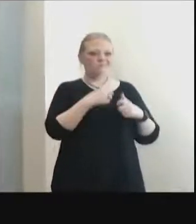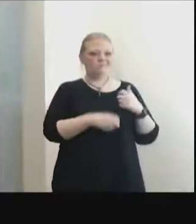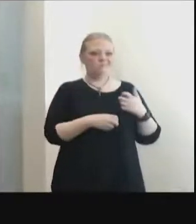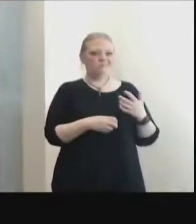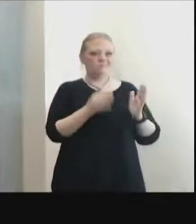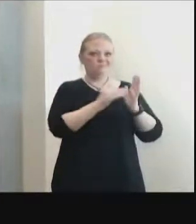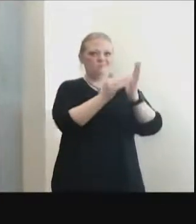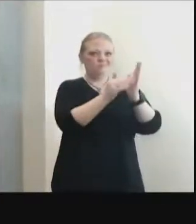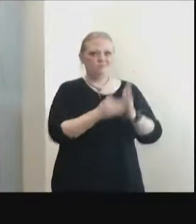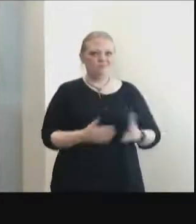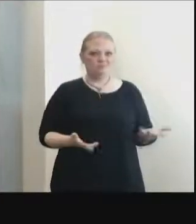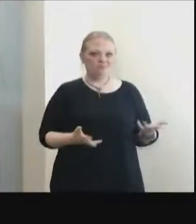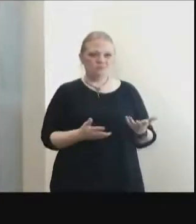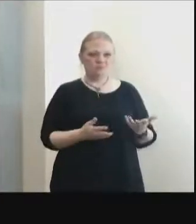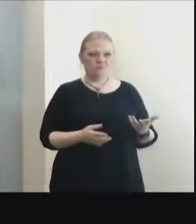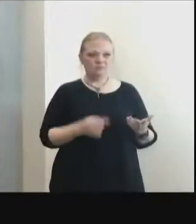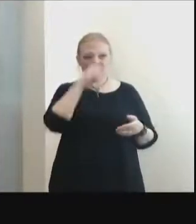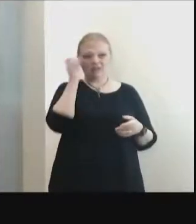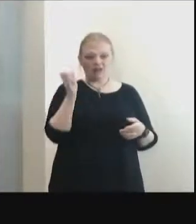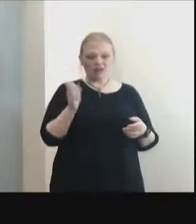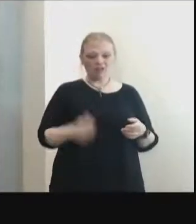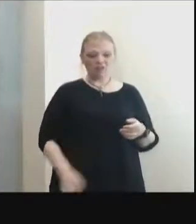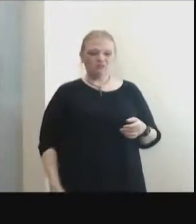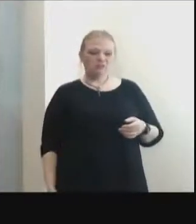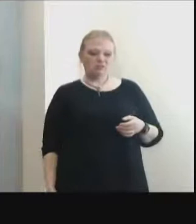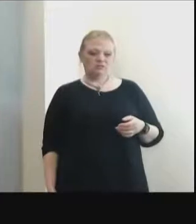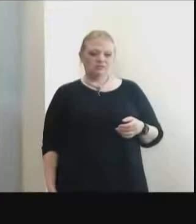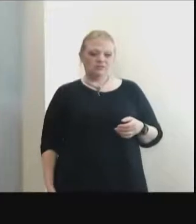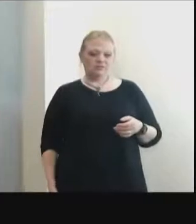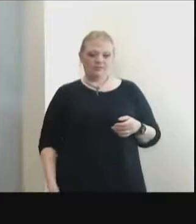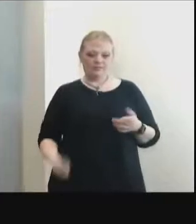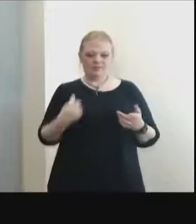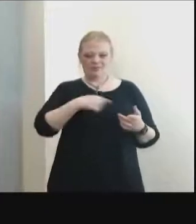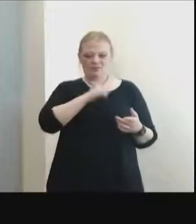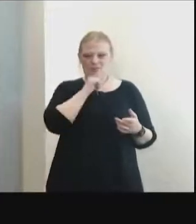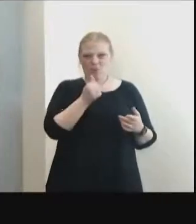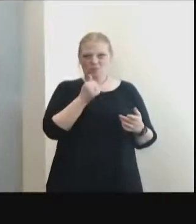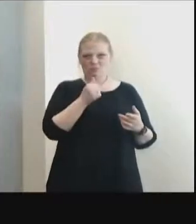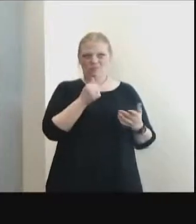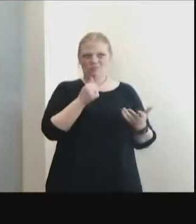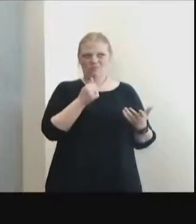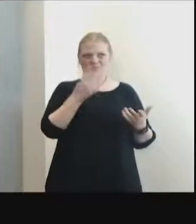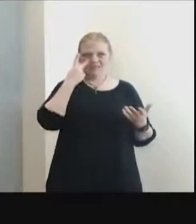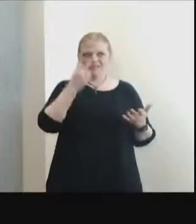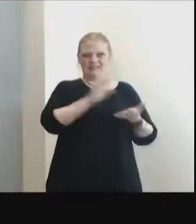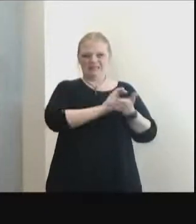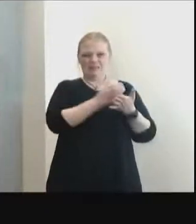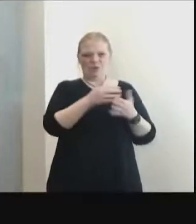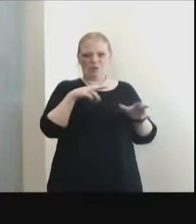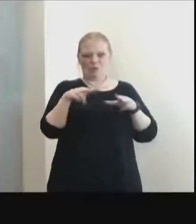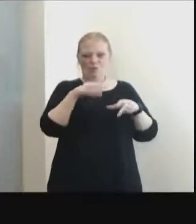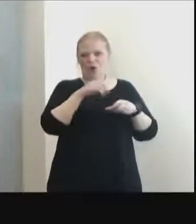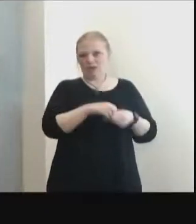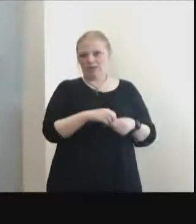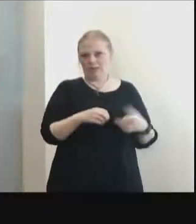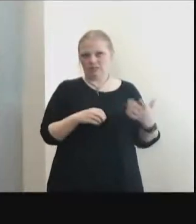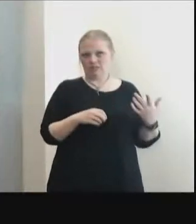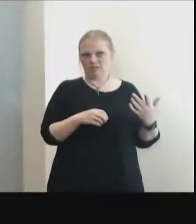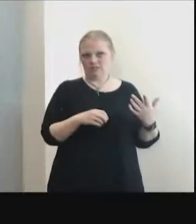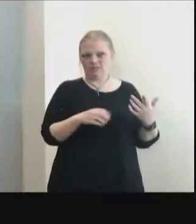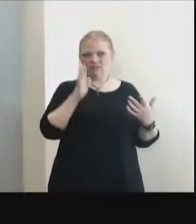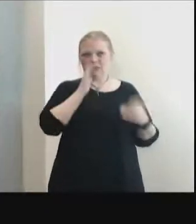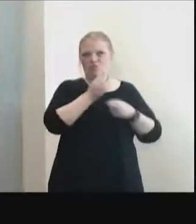think, because we're just not seeing it, the amount of walk-ins that would put us